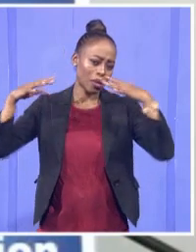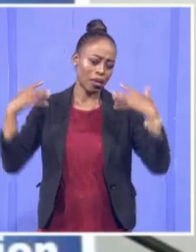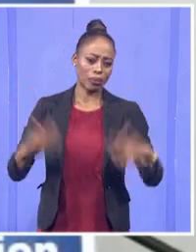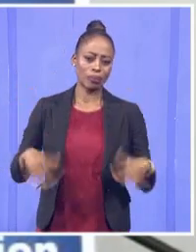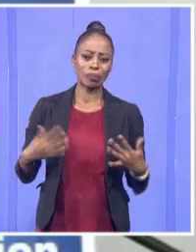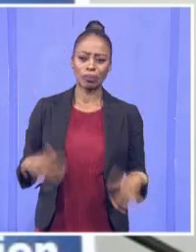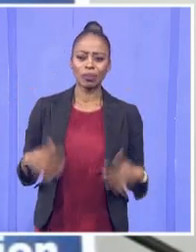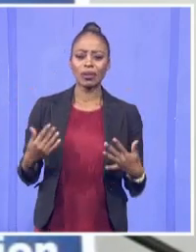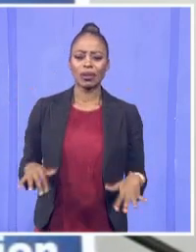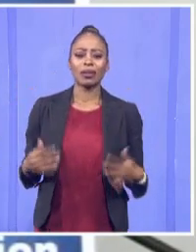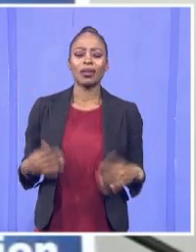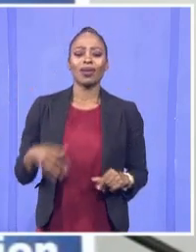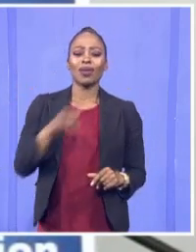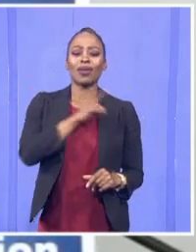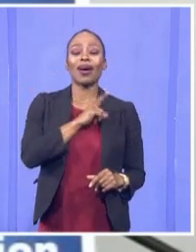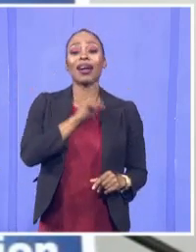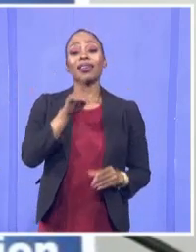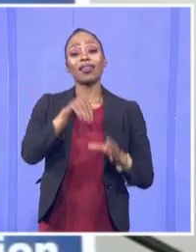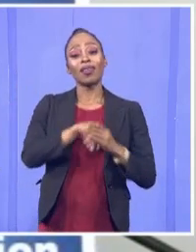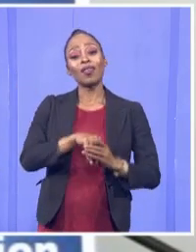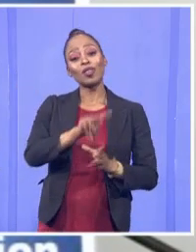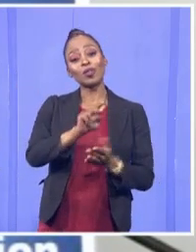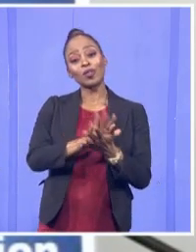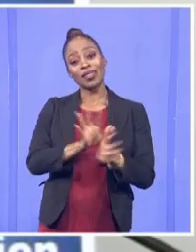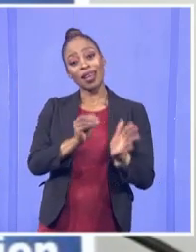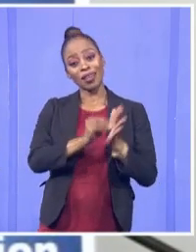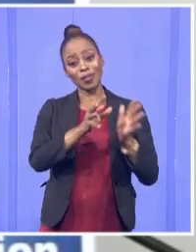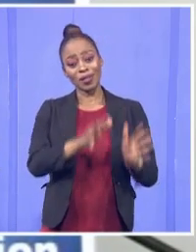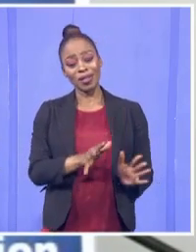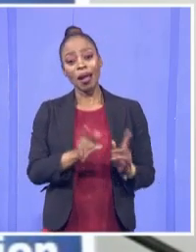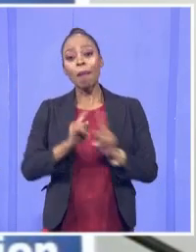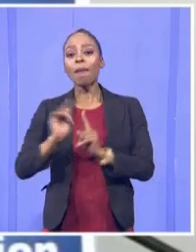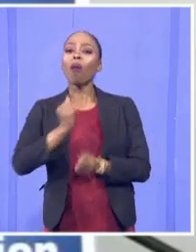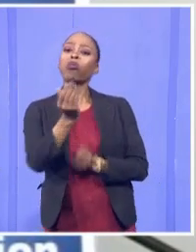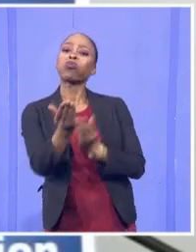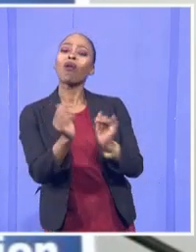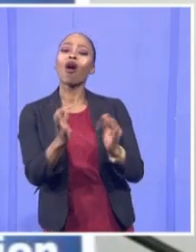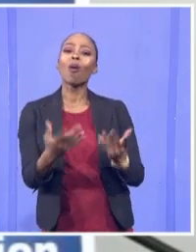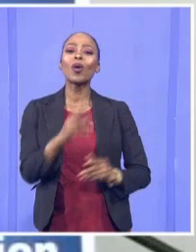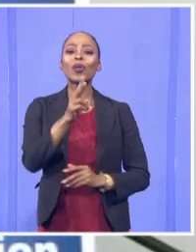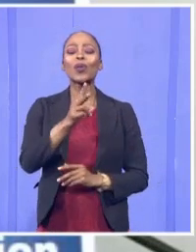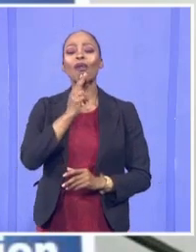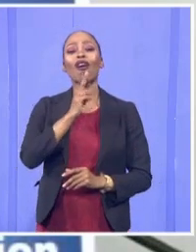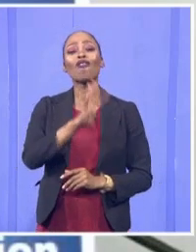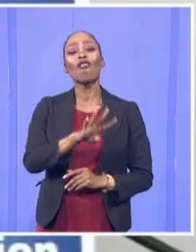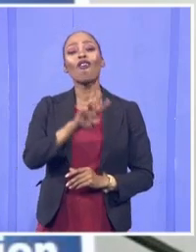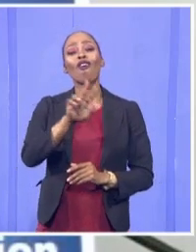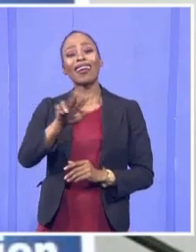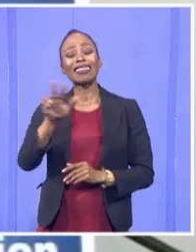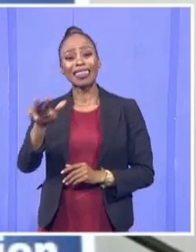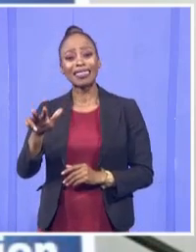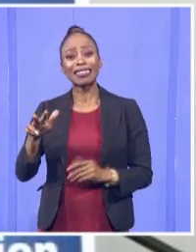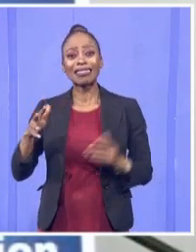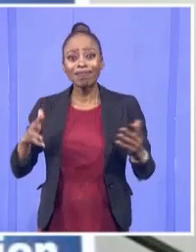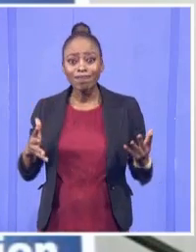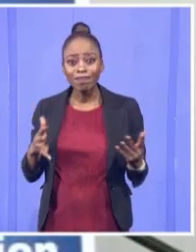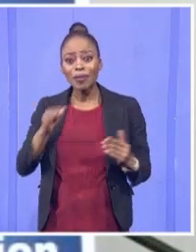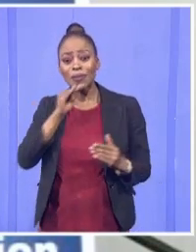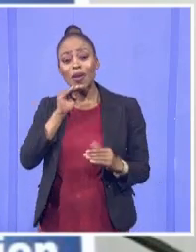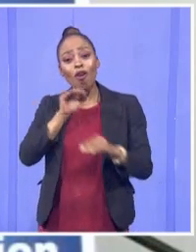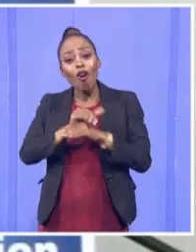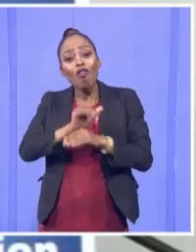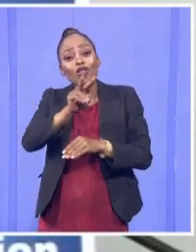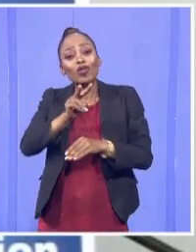has the capacity to take 210 learners. They received 2,488. So more than